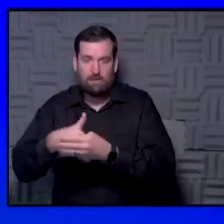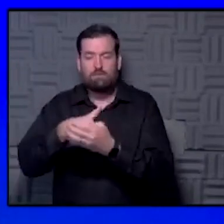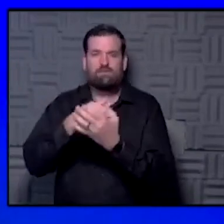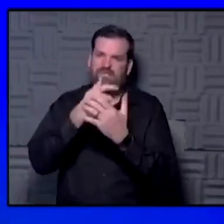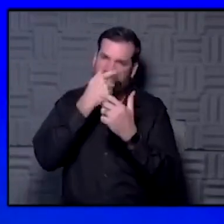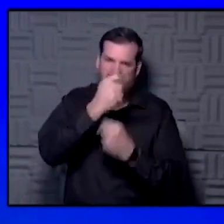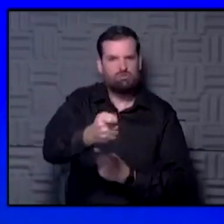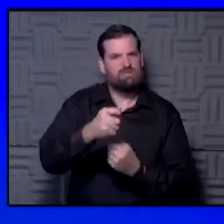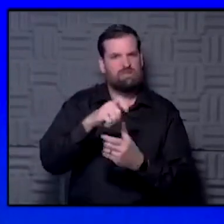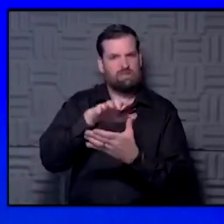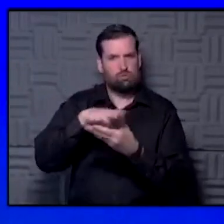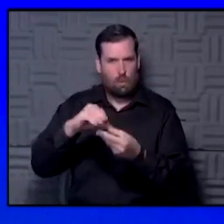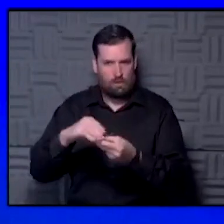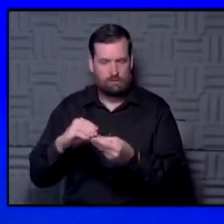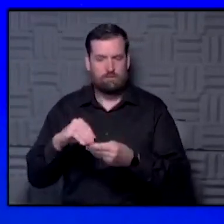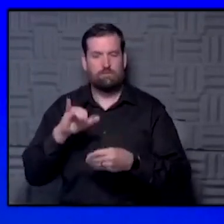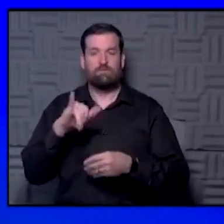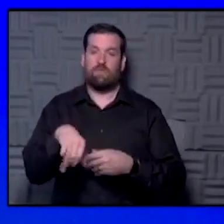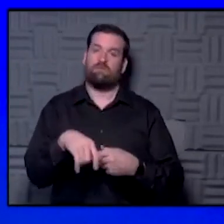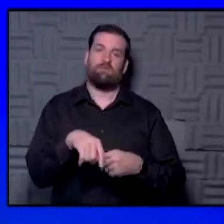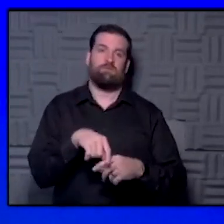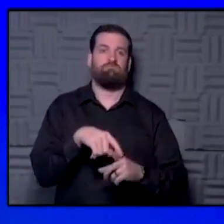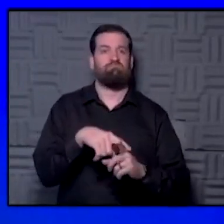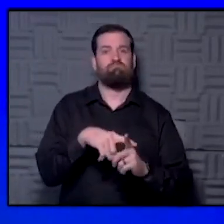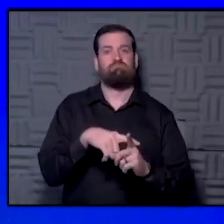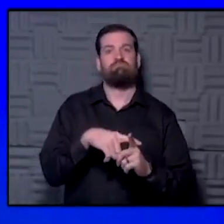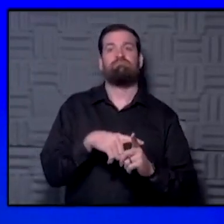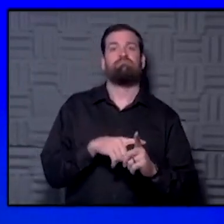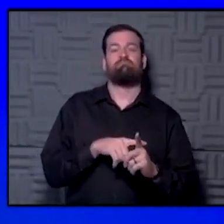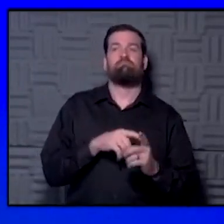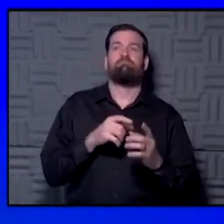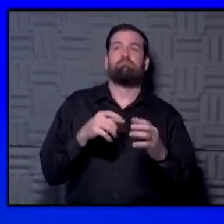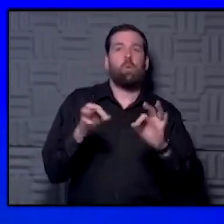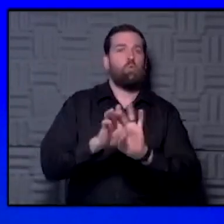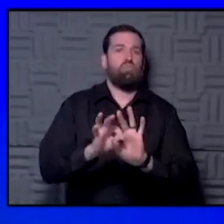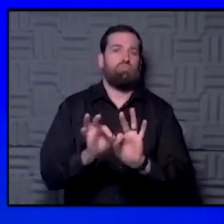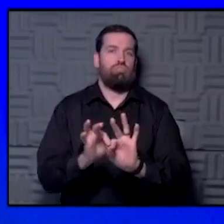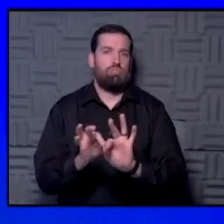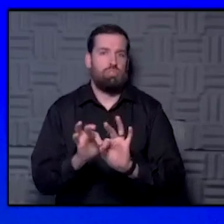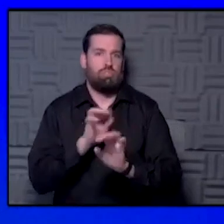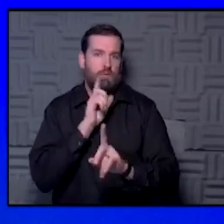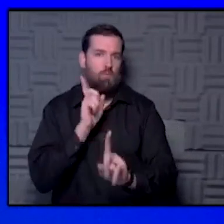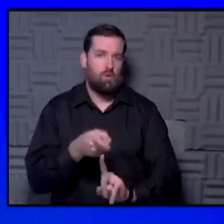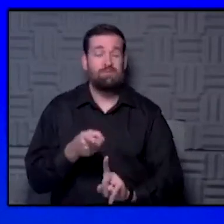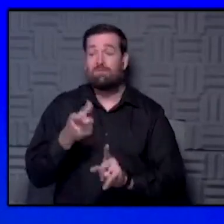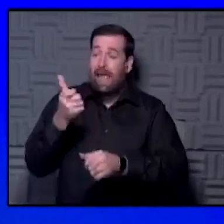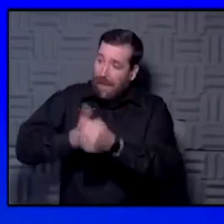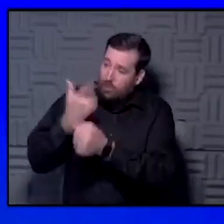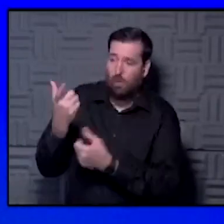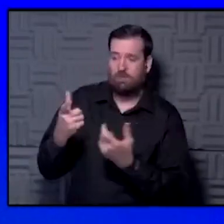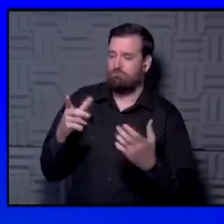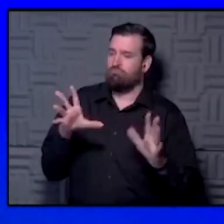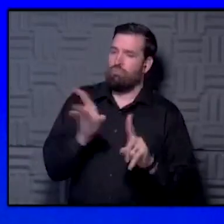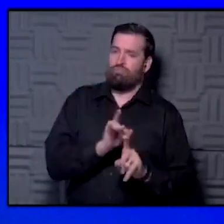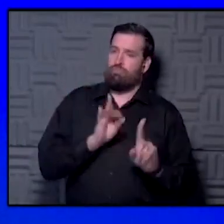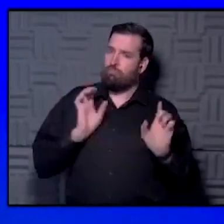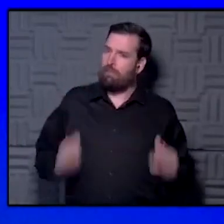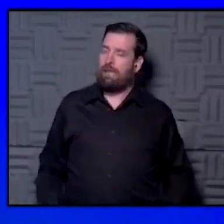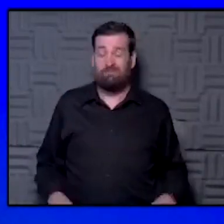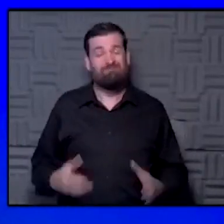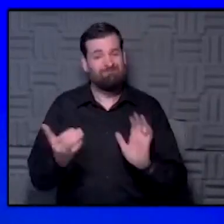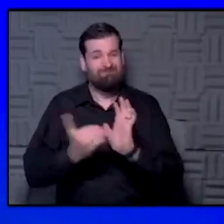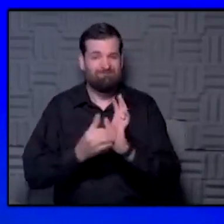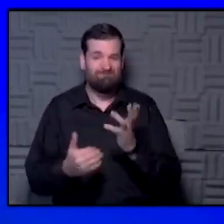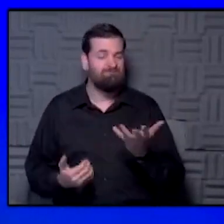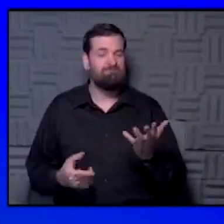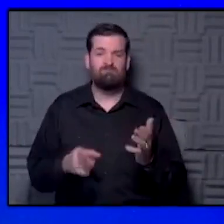I think that will be the very positive point to bring out of this. Just as you said, anybody is susceptible to this. And so, really